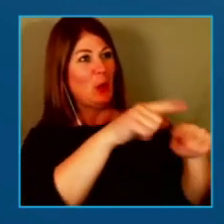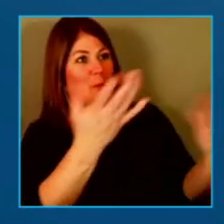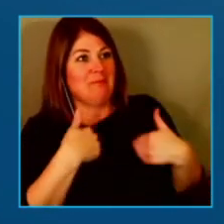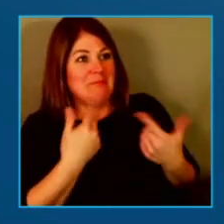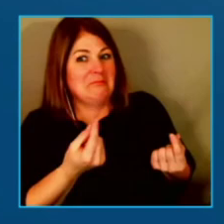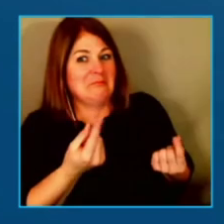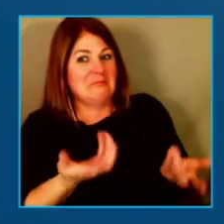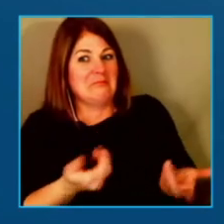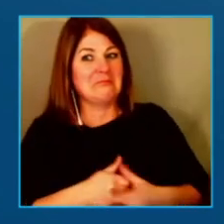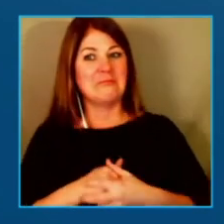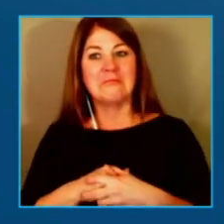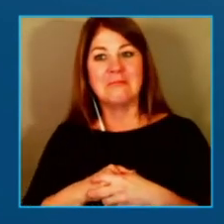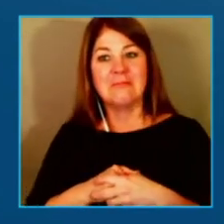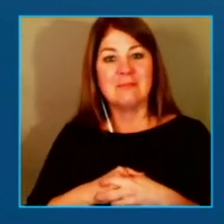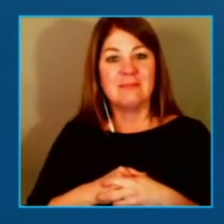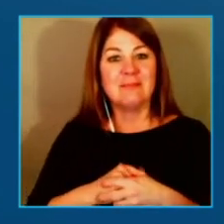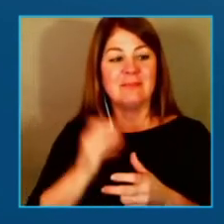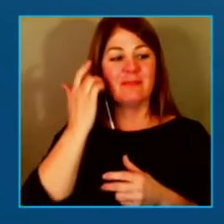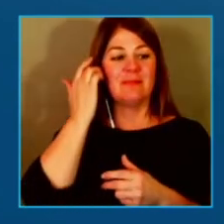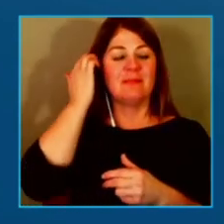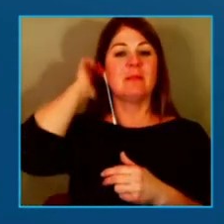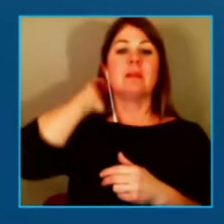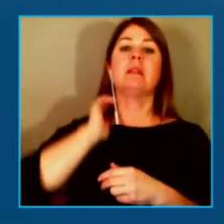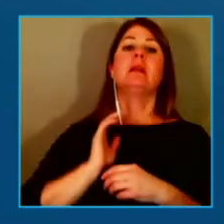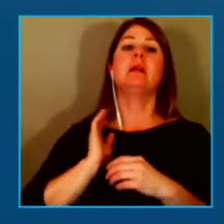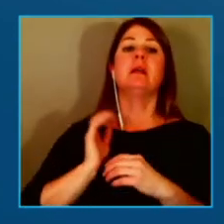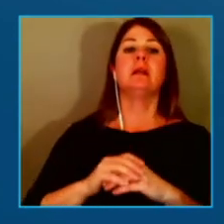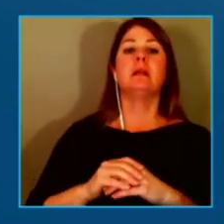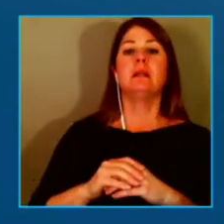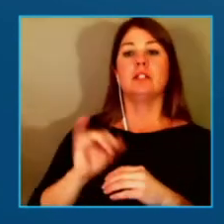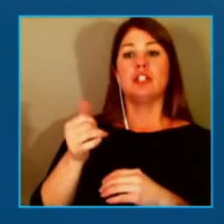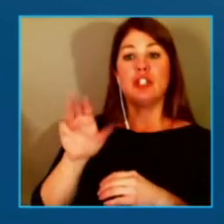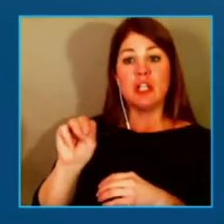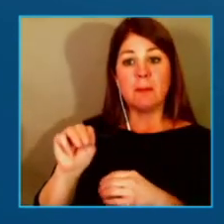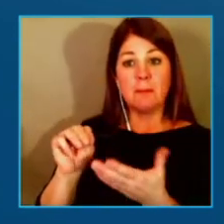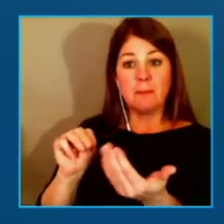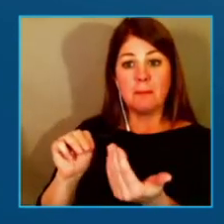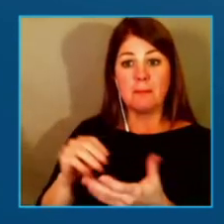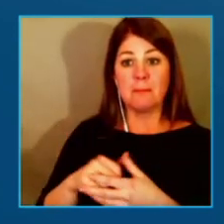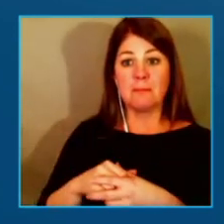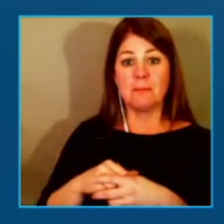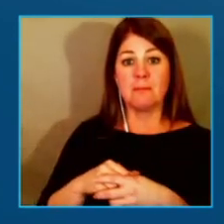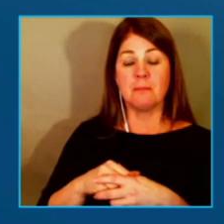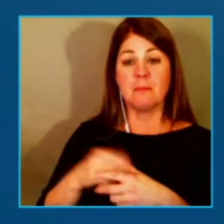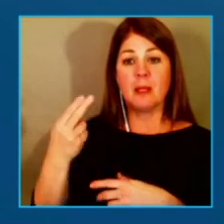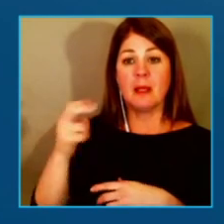all. Jim, what do you, and Helen?